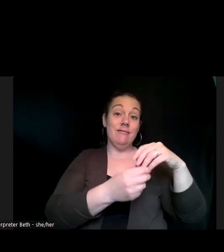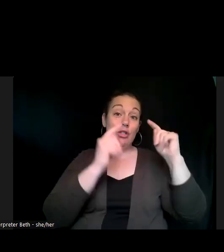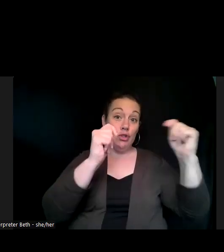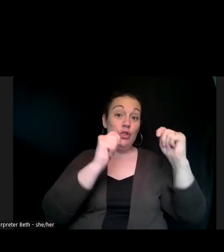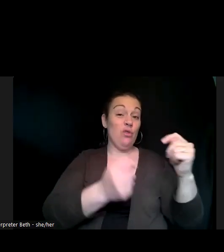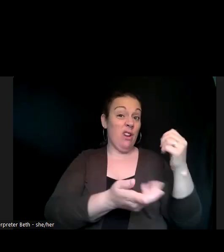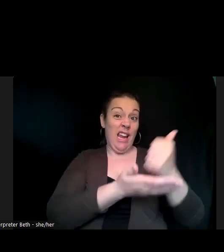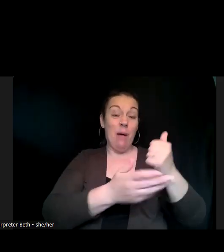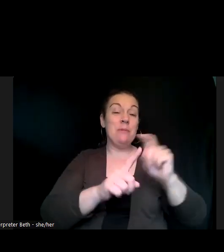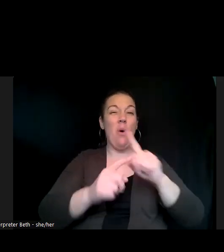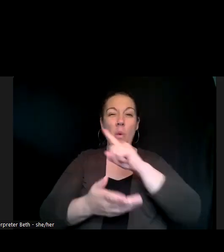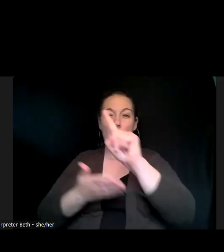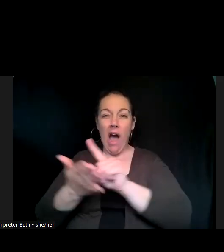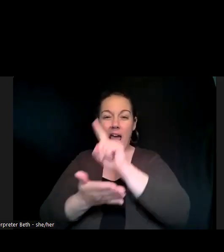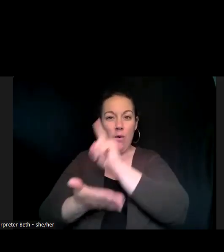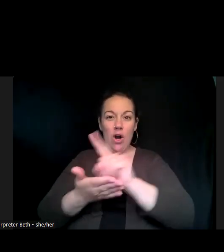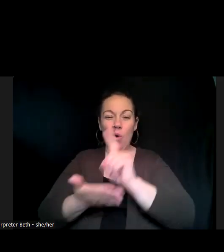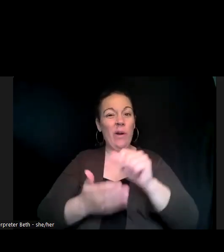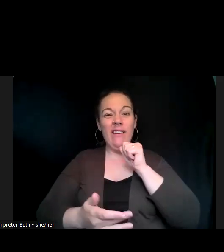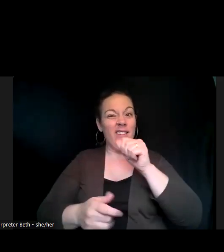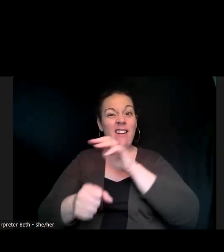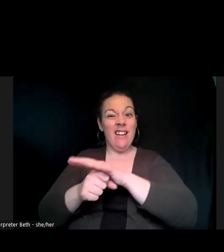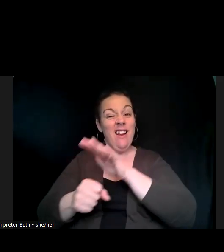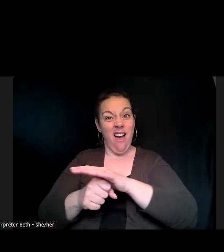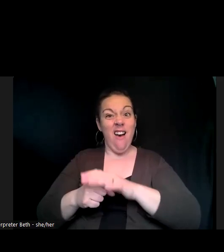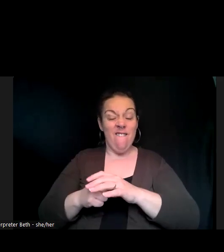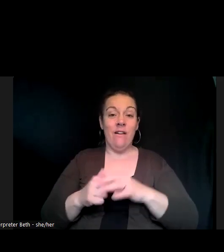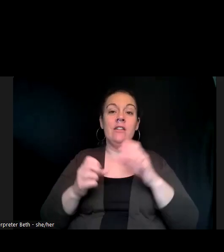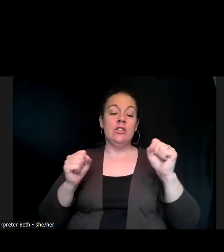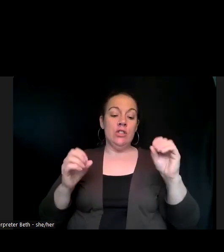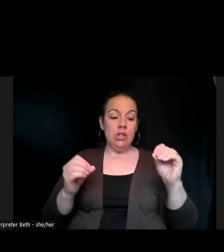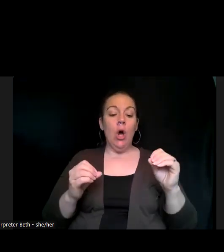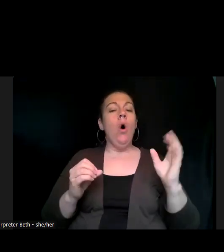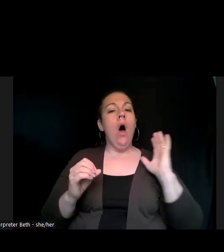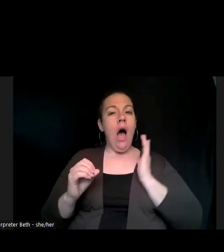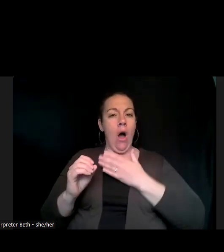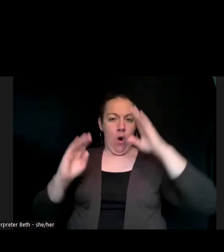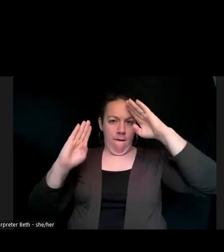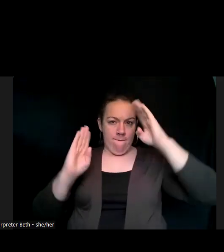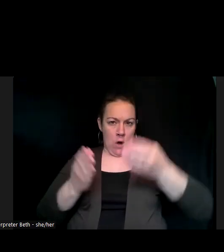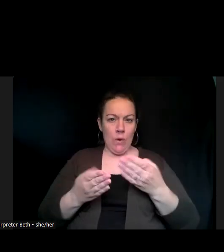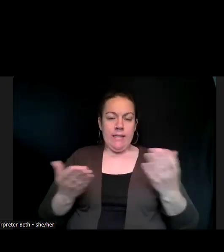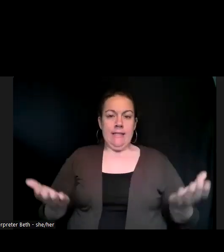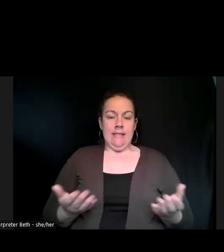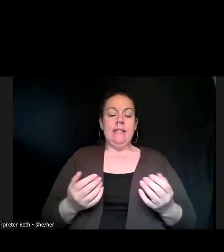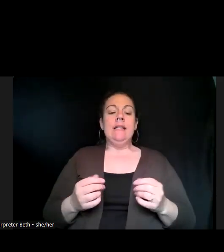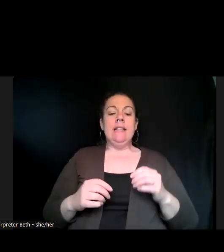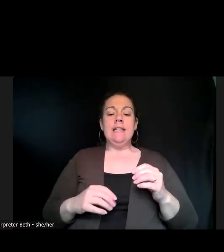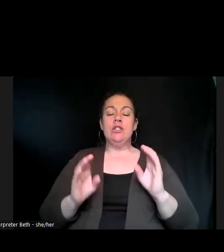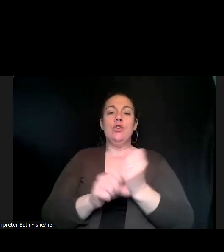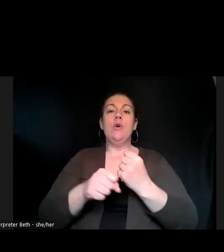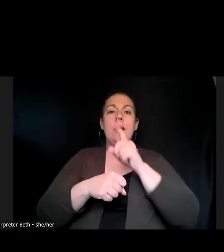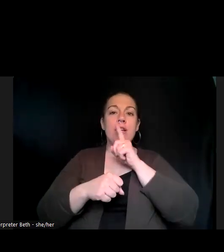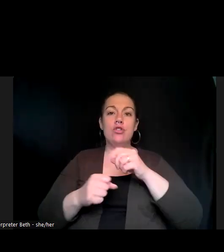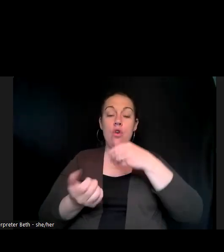year to be able to recover in the timeline that we want to. And so our focus at the department is turning from making sure all the